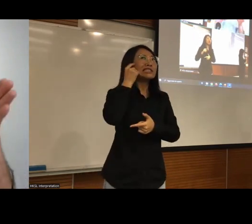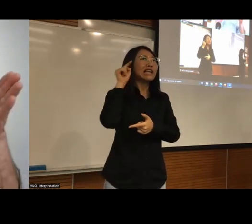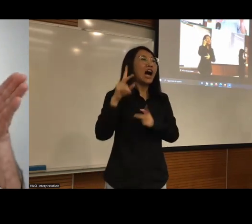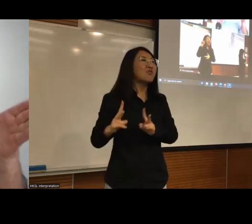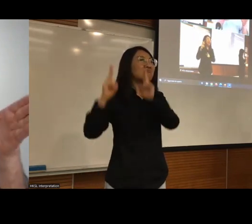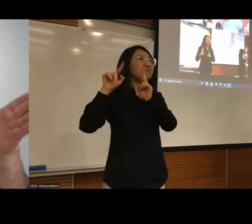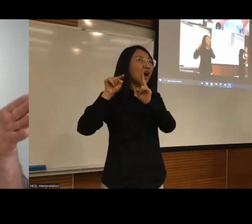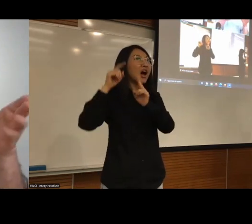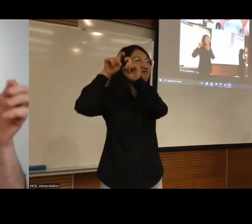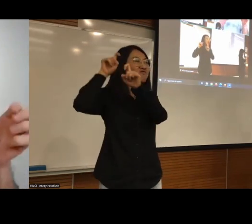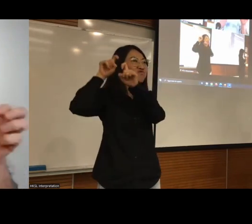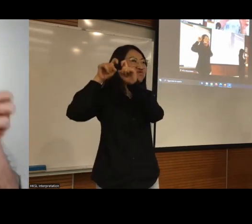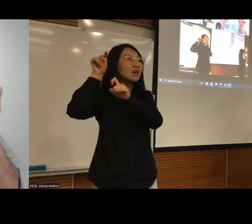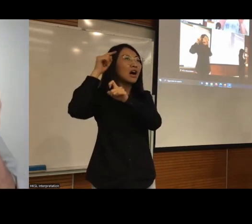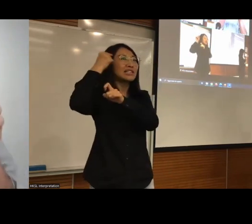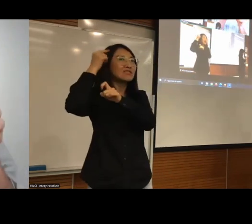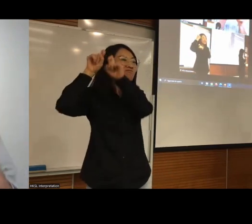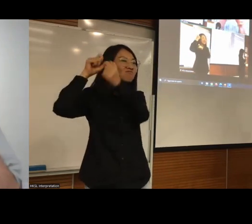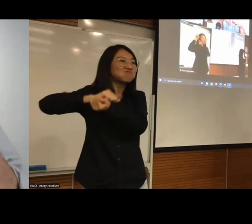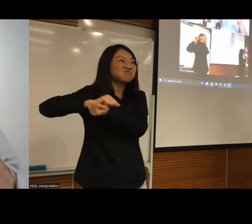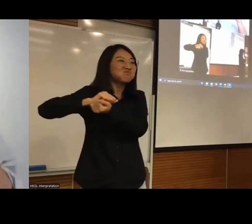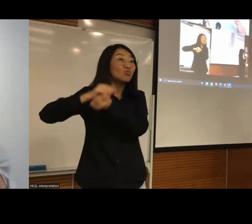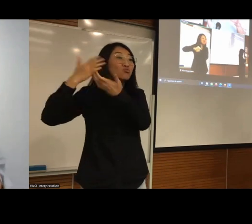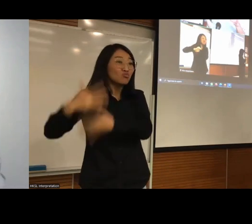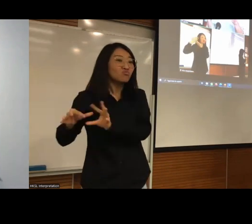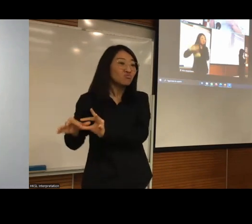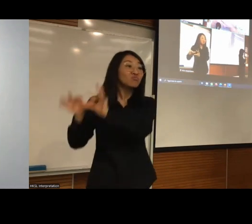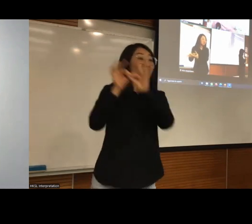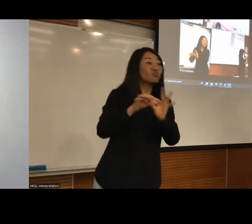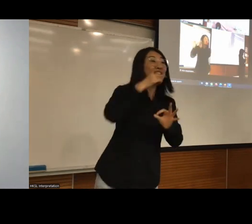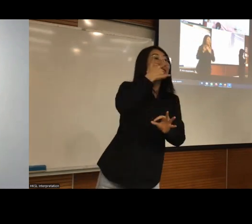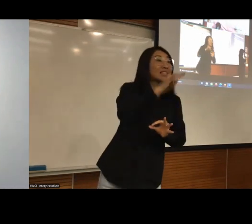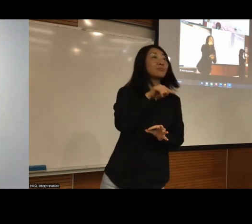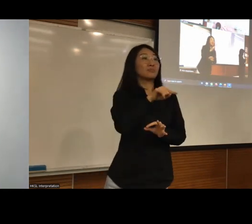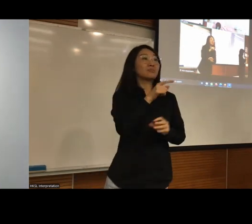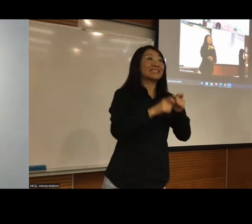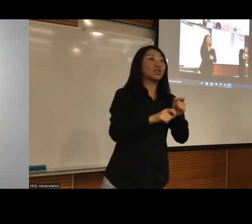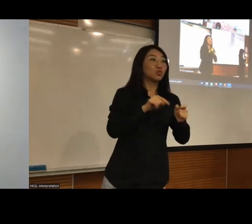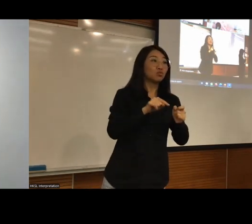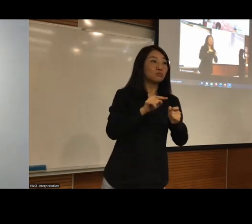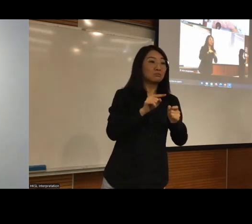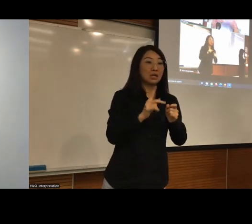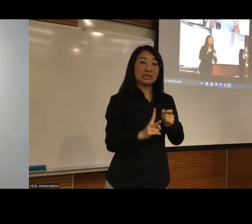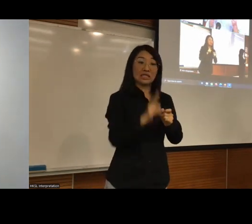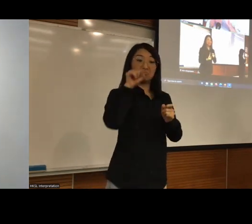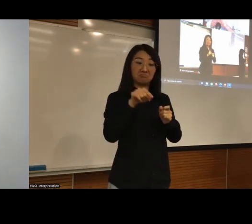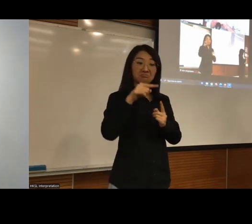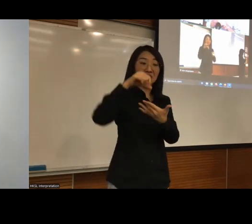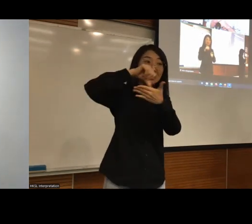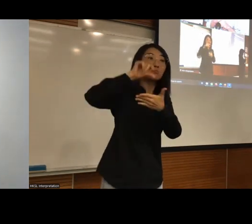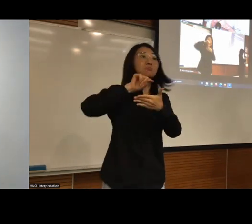finished with one idea and the link between that idea and another idea that comes afterwards. So the link